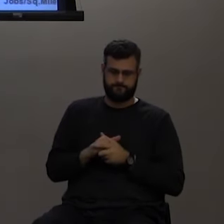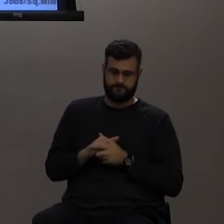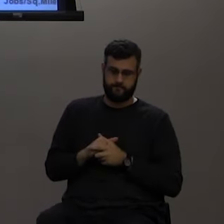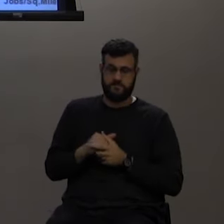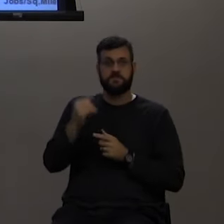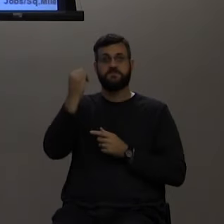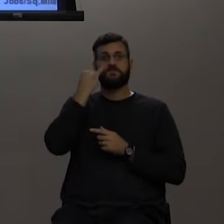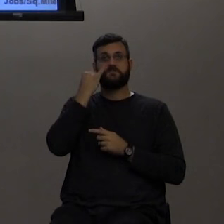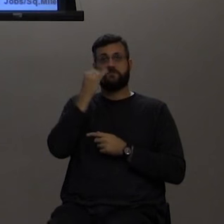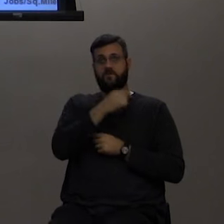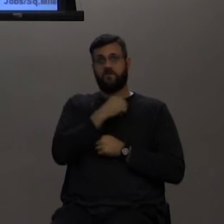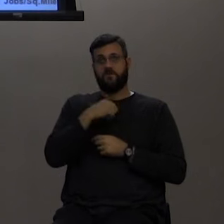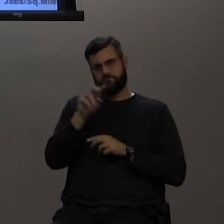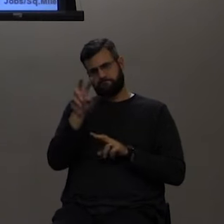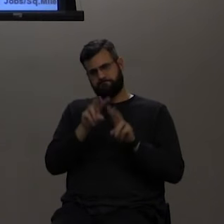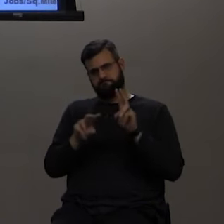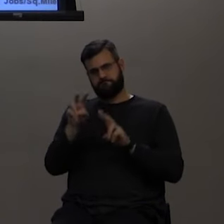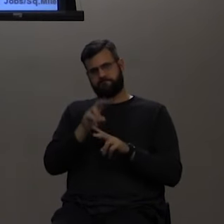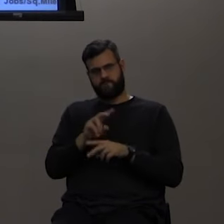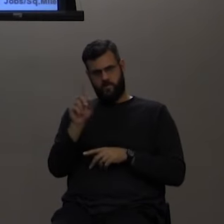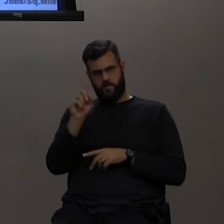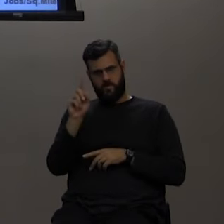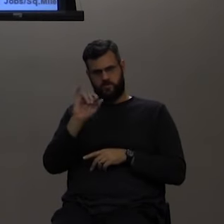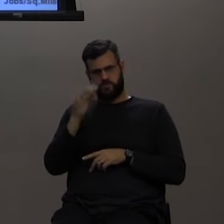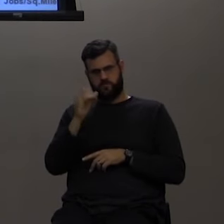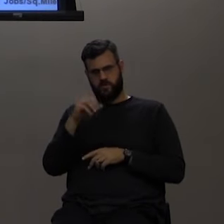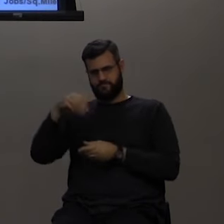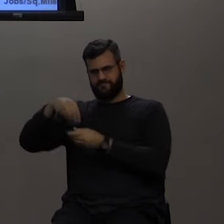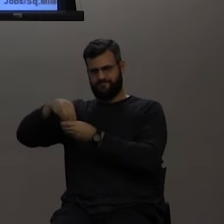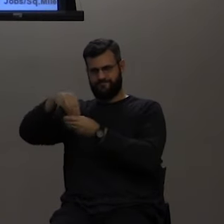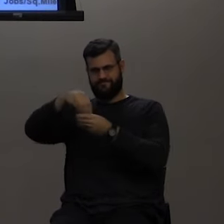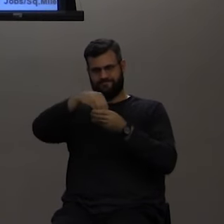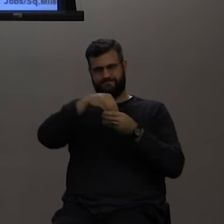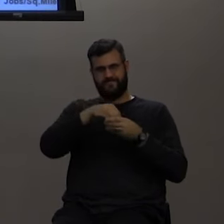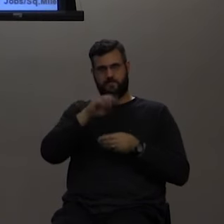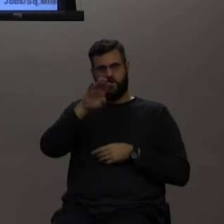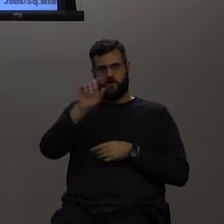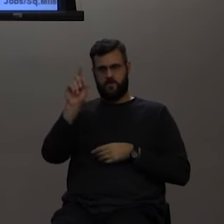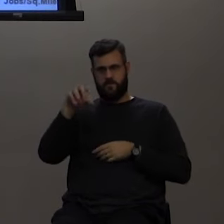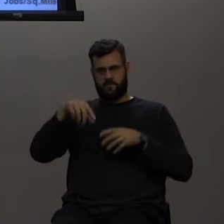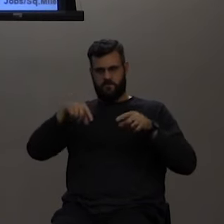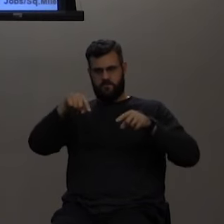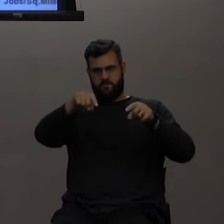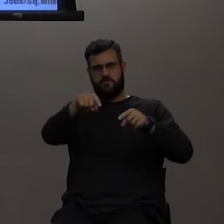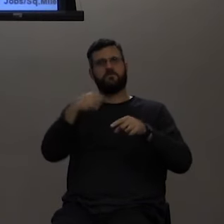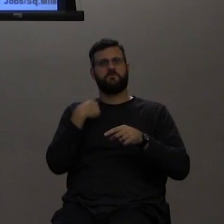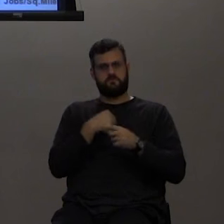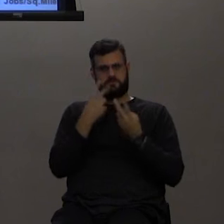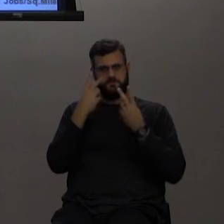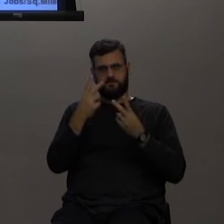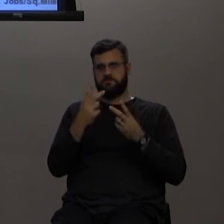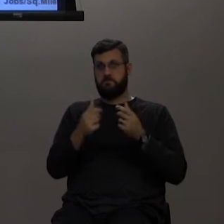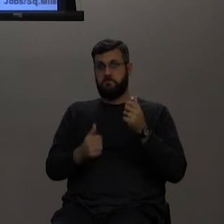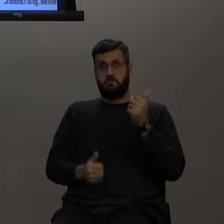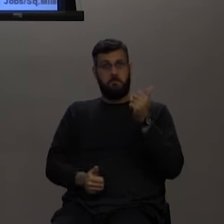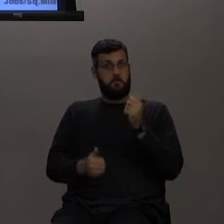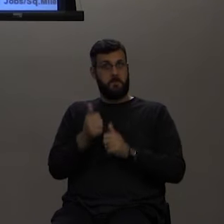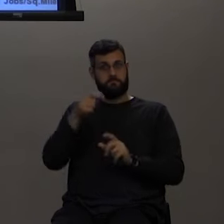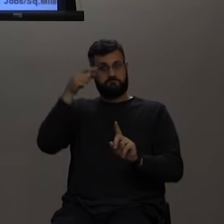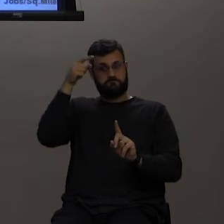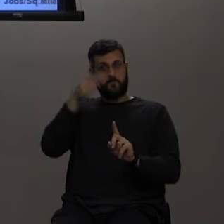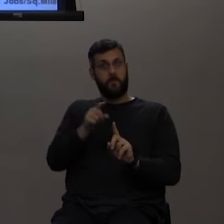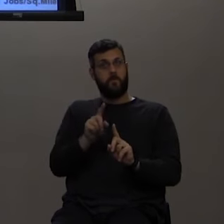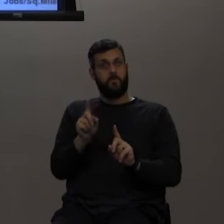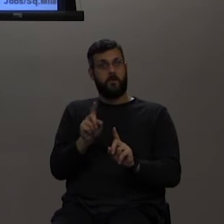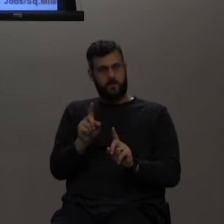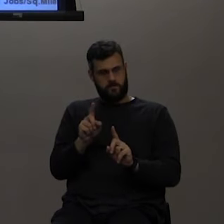So if we look at where jobs are located in Boyle County, we can really see that the greatest concentration are in the